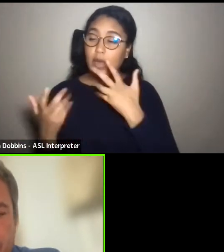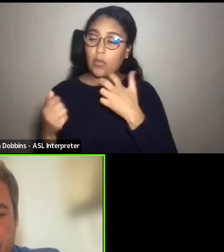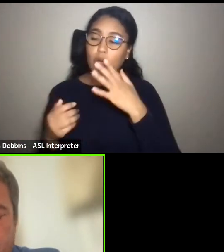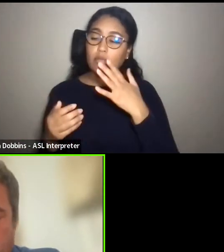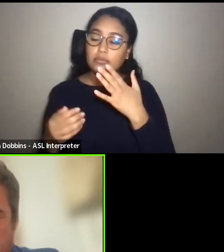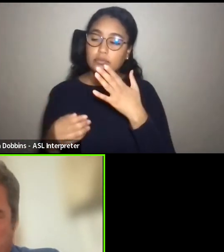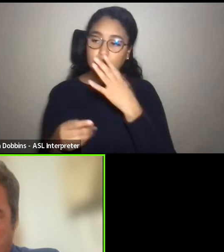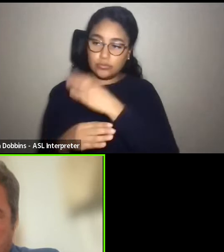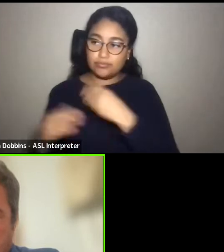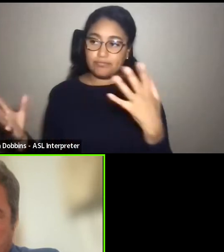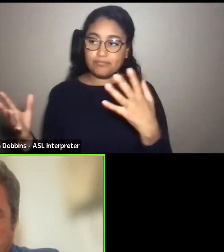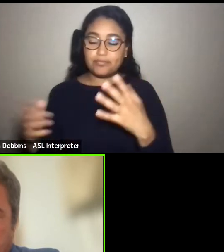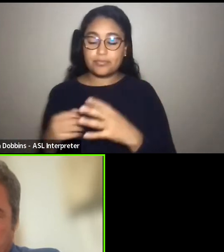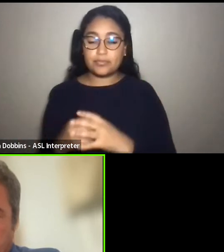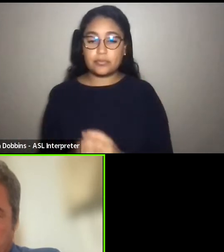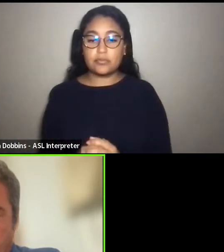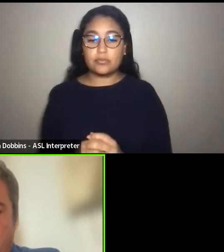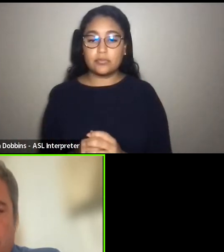that.